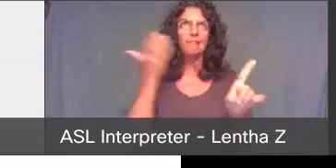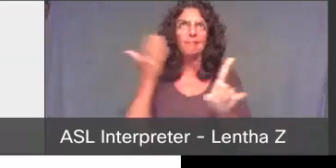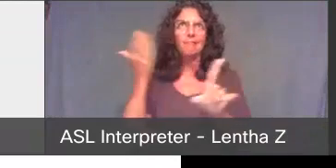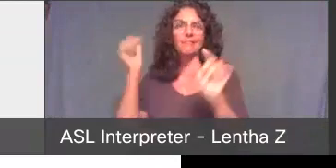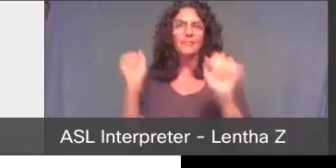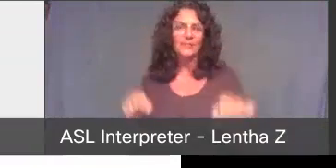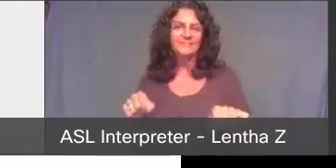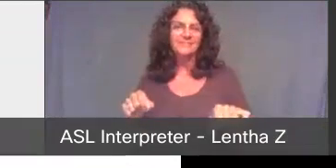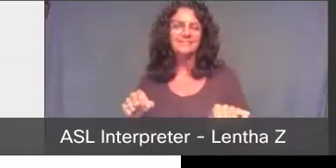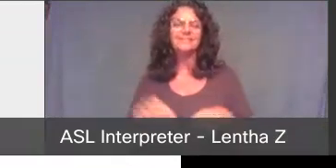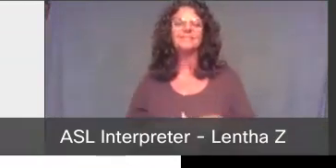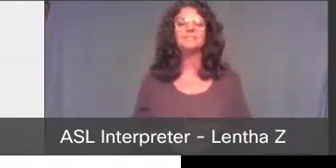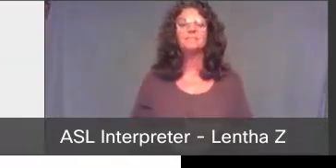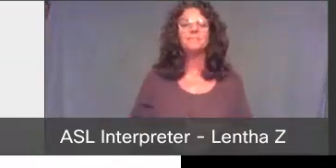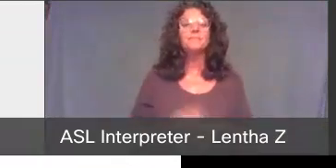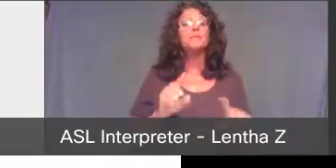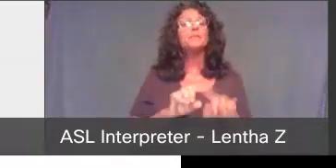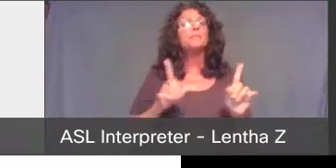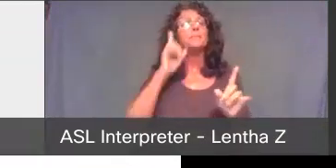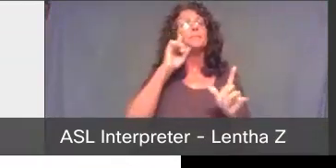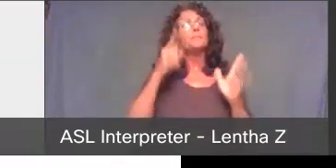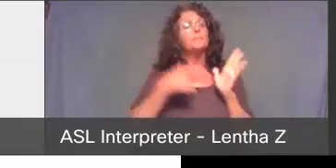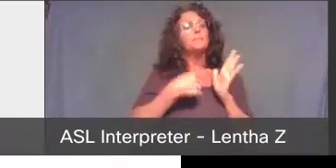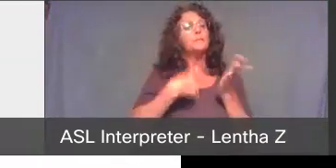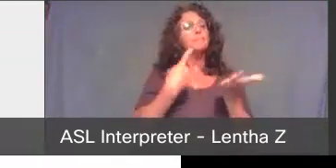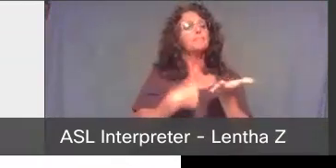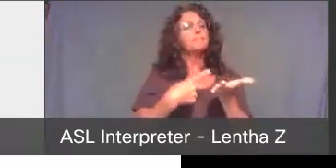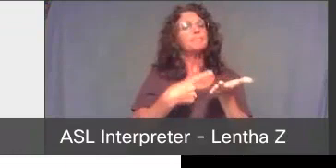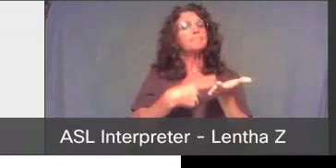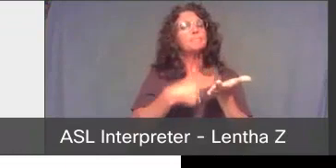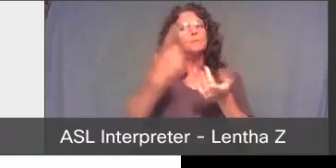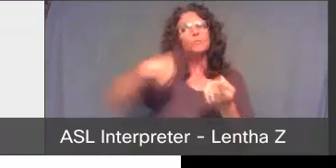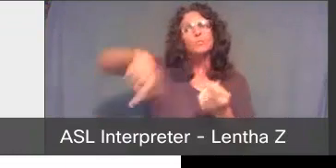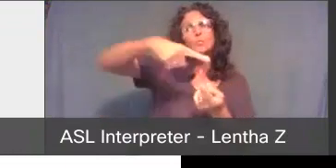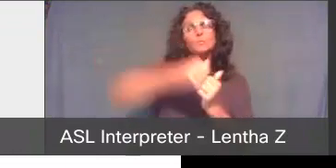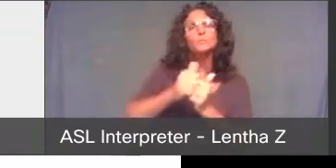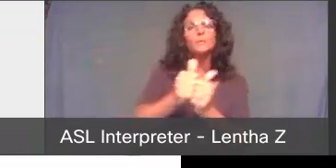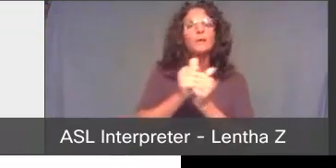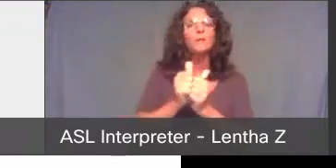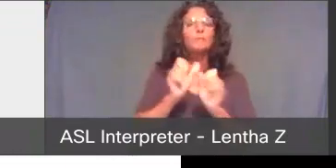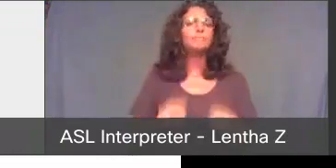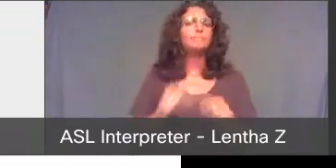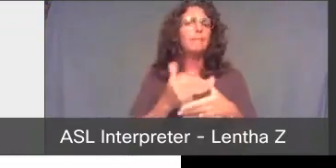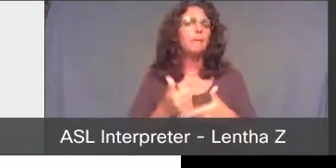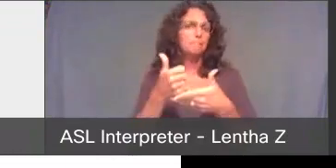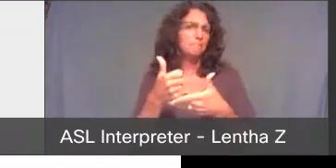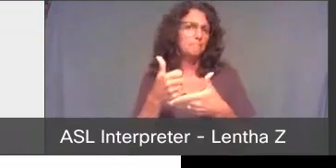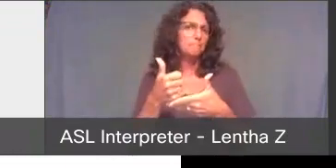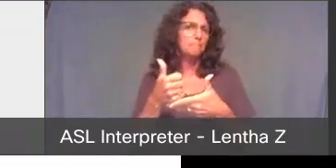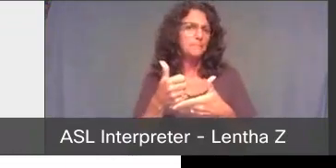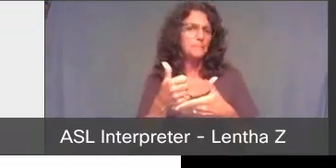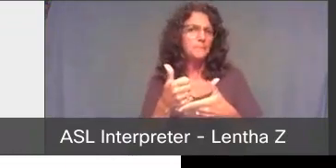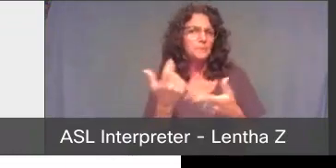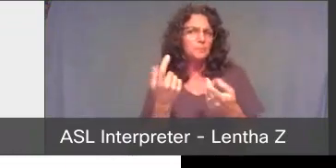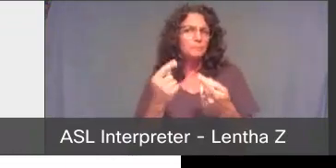entirely. But I think that sometimes talking about them together can be really helpful in kind of